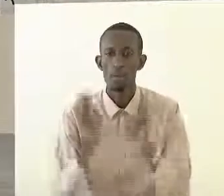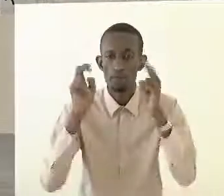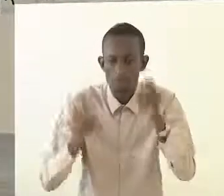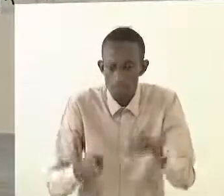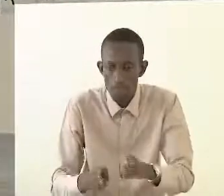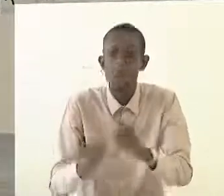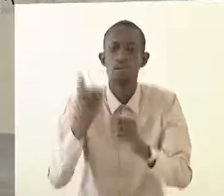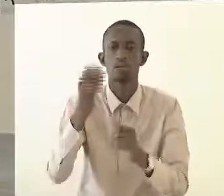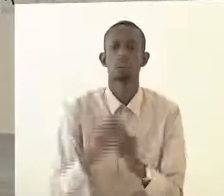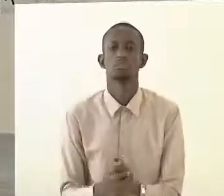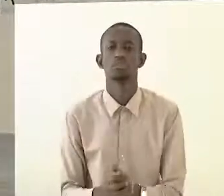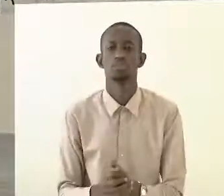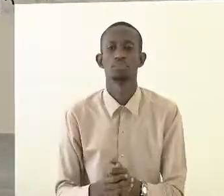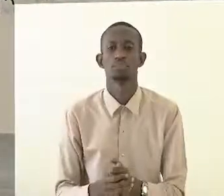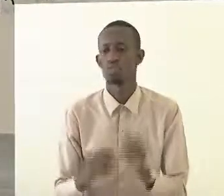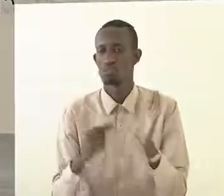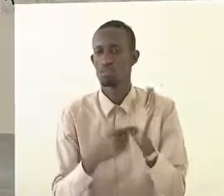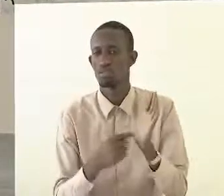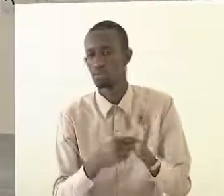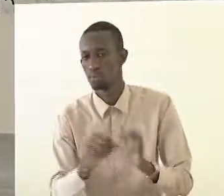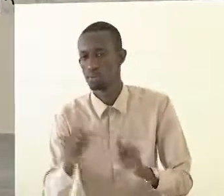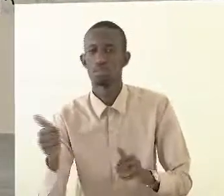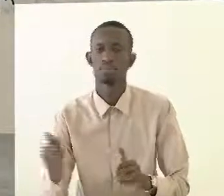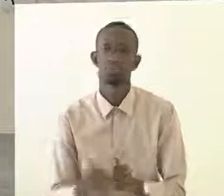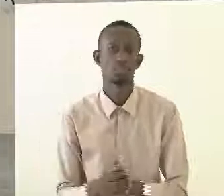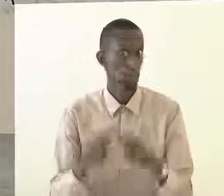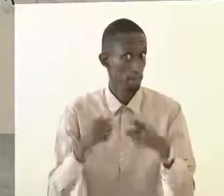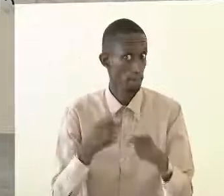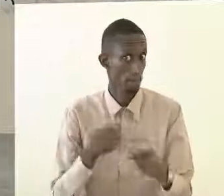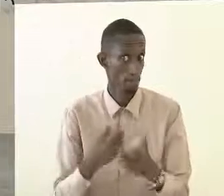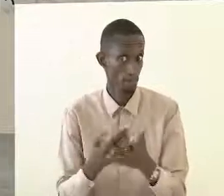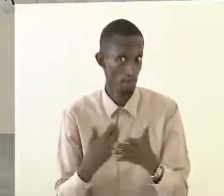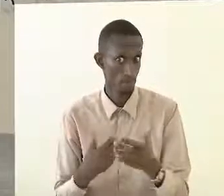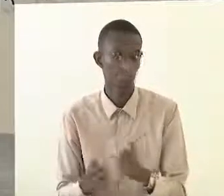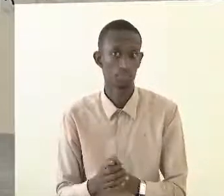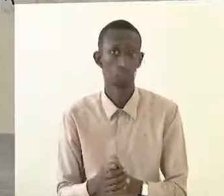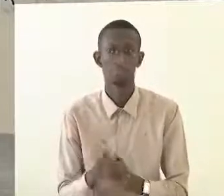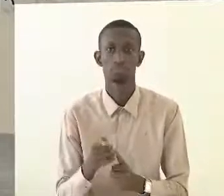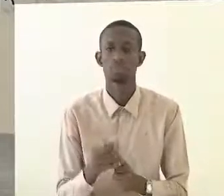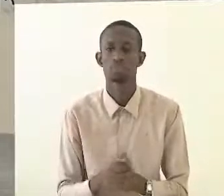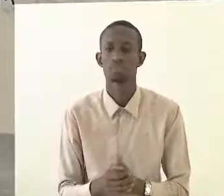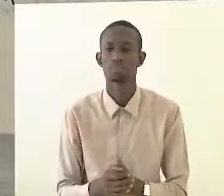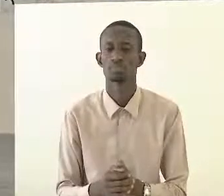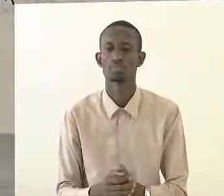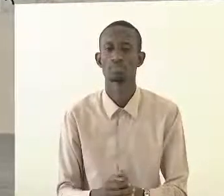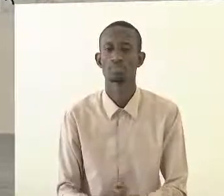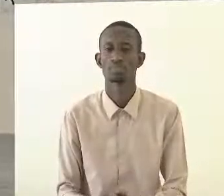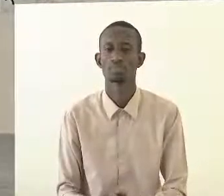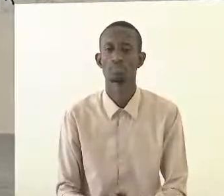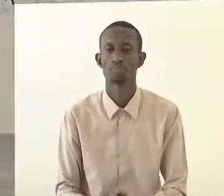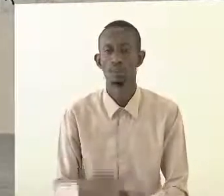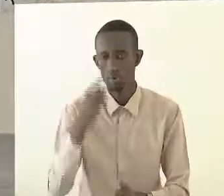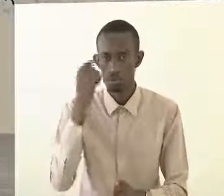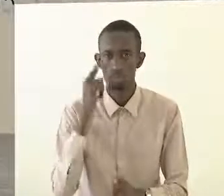method with other examples. But first of all, clap for yourself because you did a big